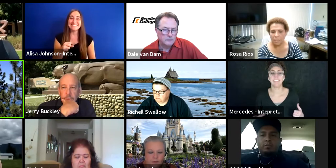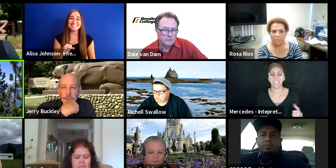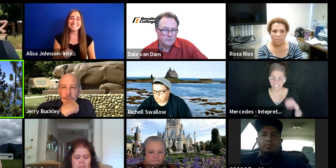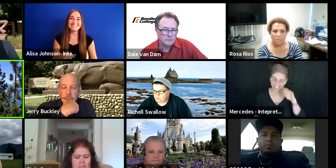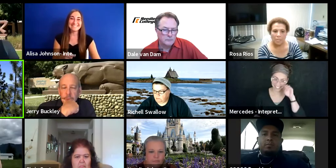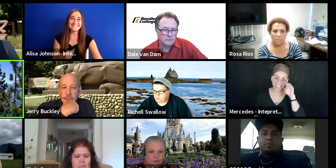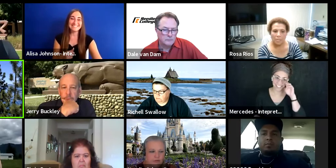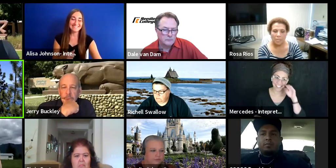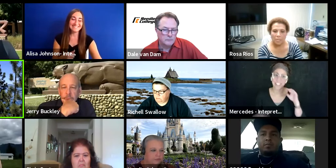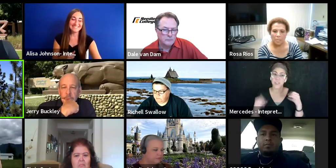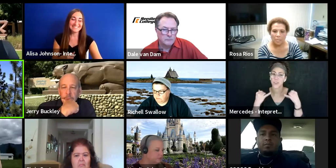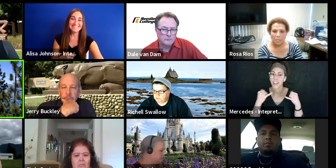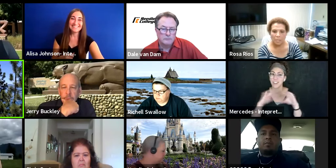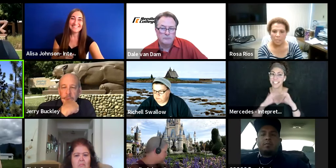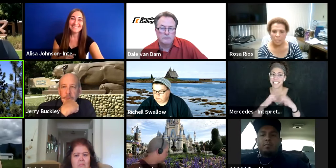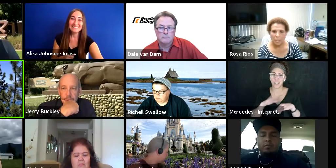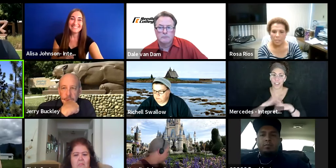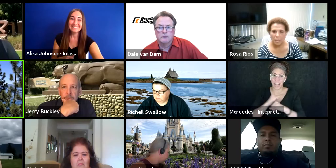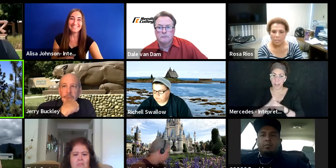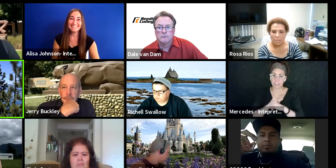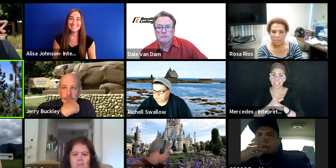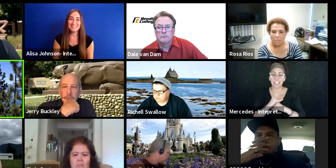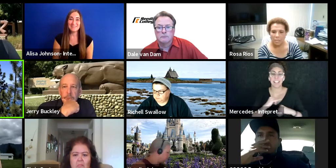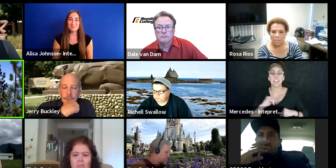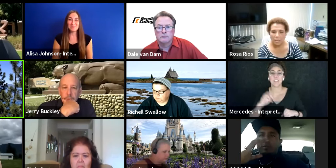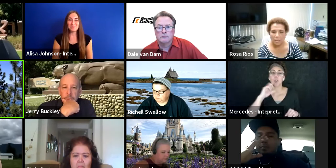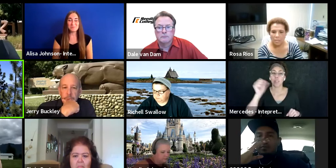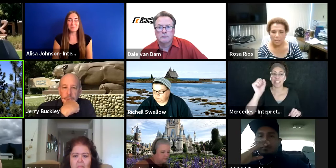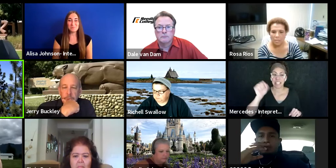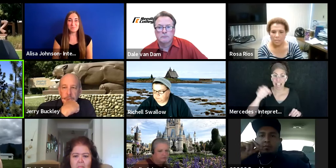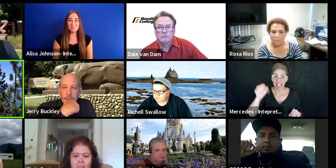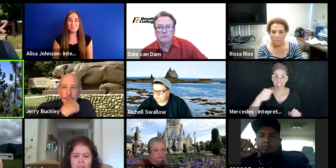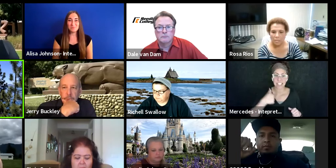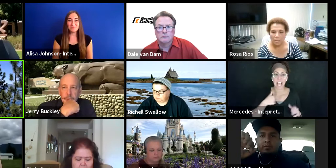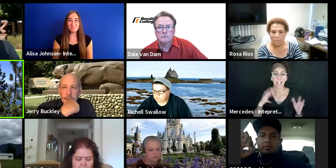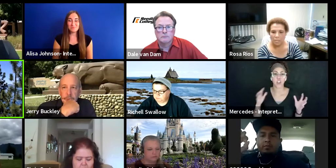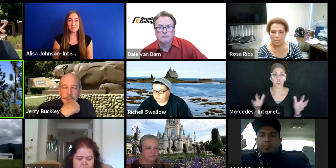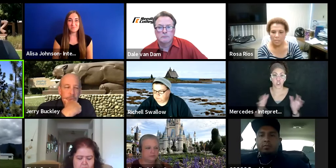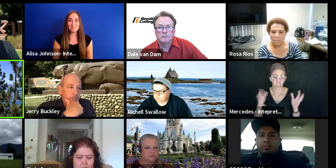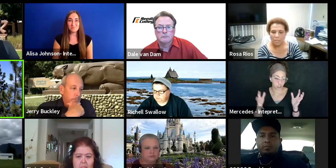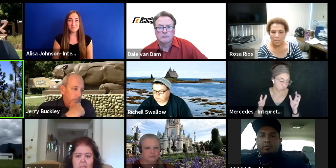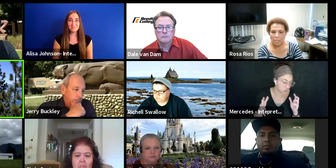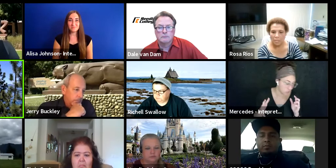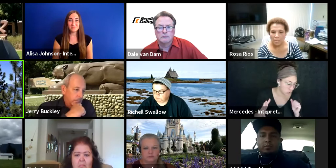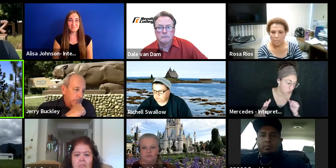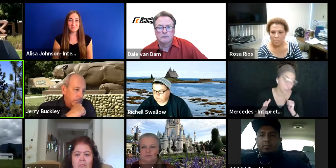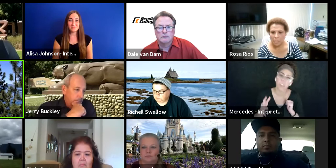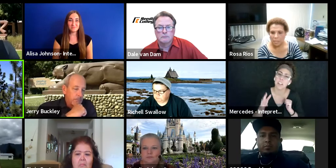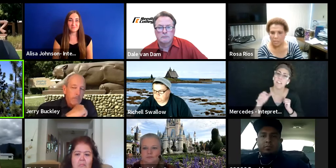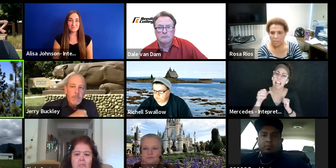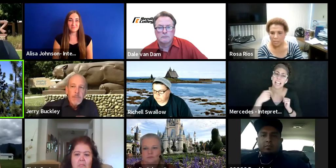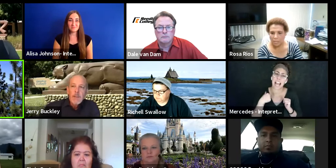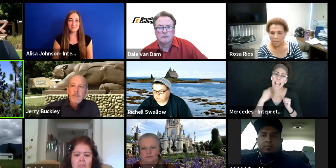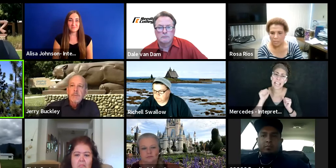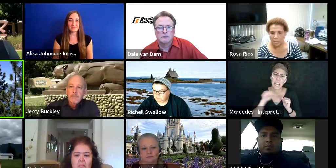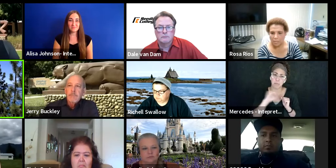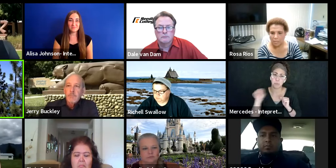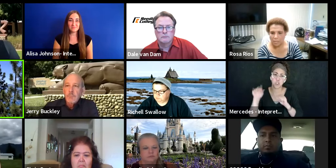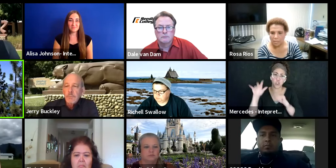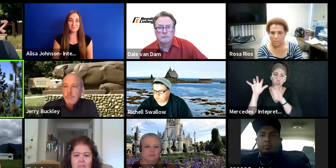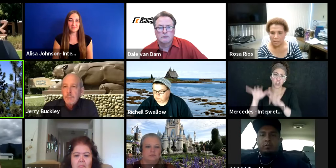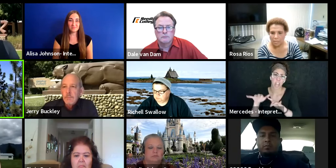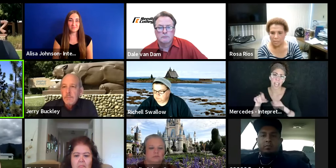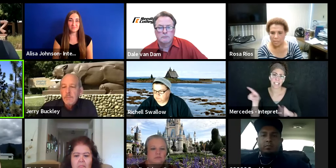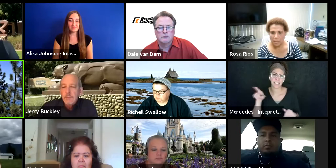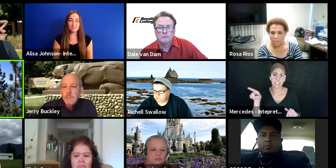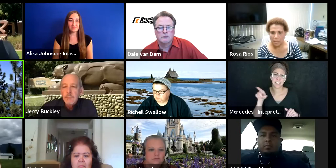on campus. So yes, I would encourage, in fact, I can put the information in the chat room in